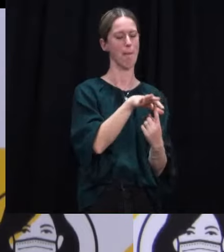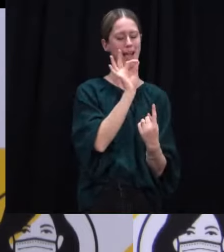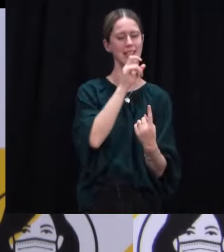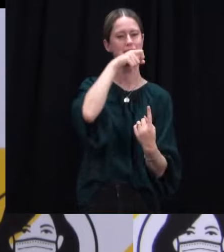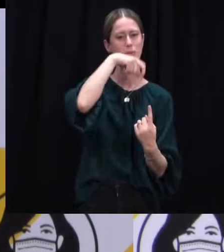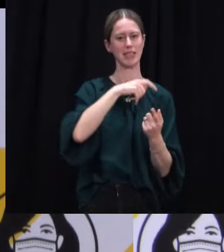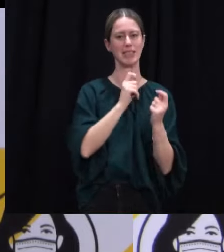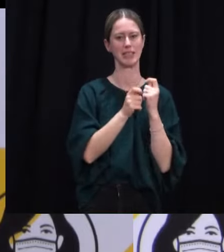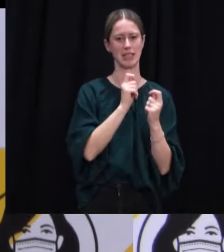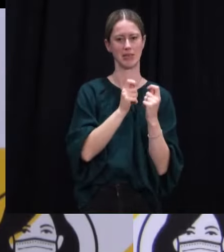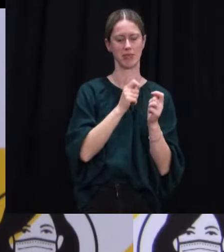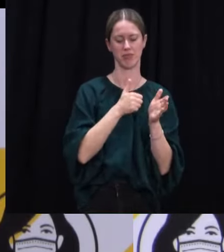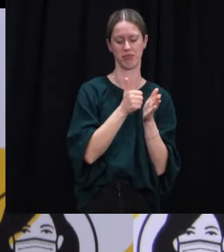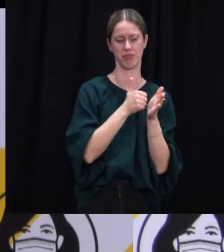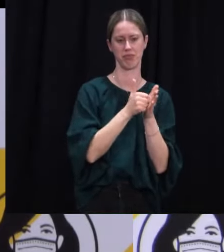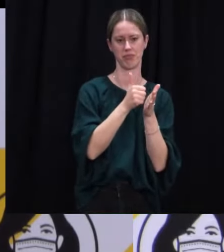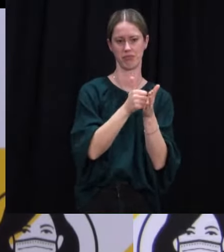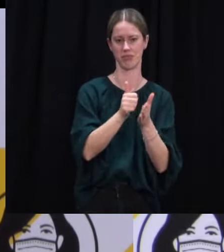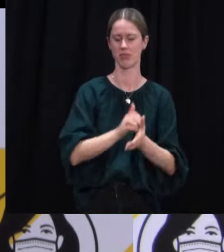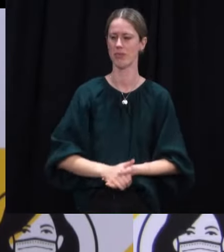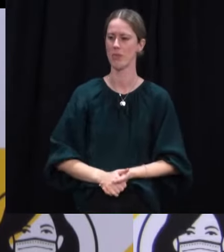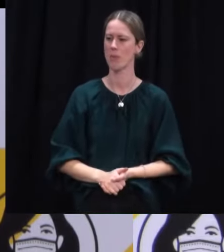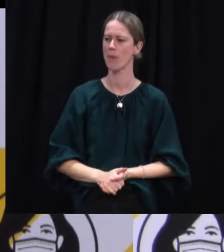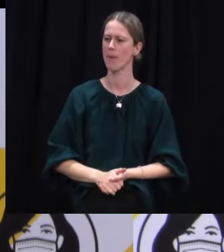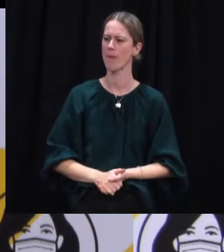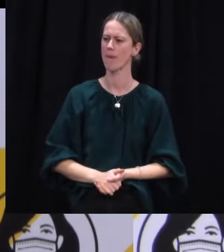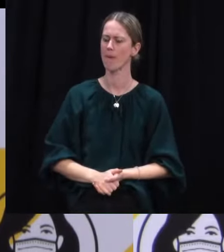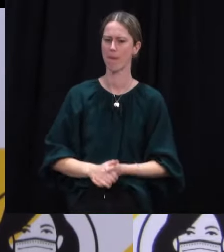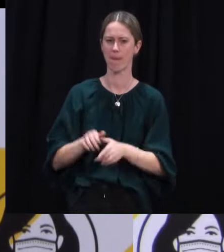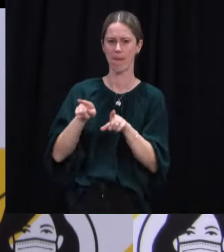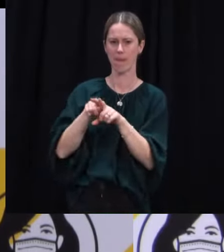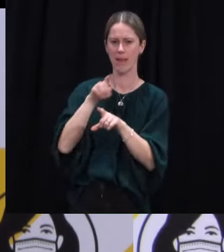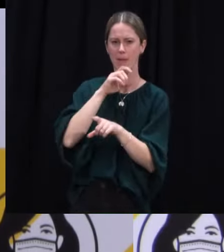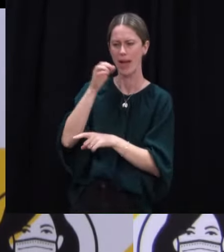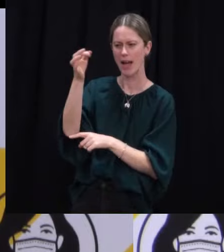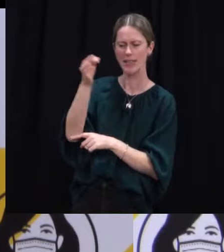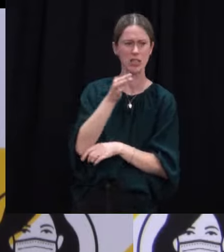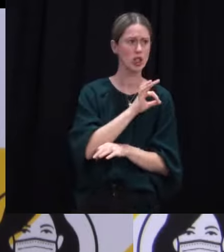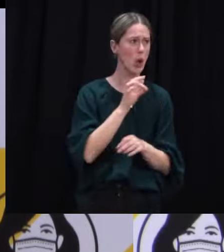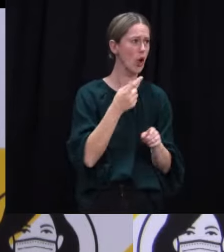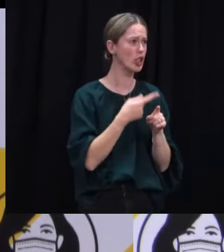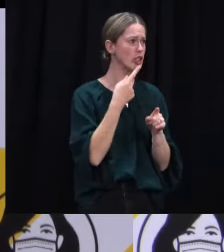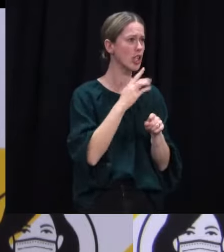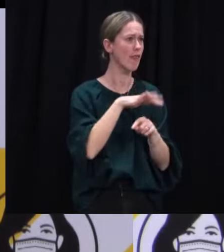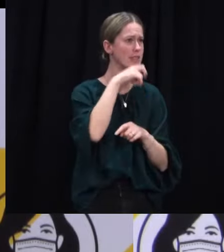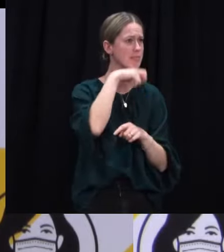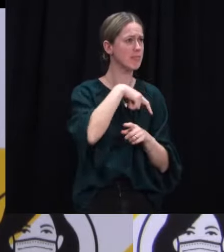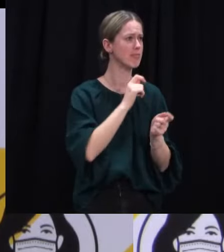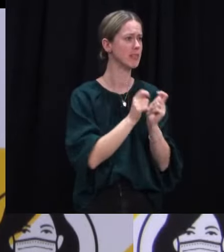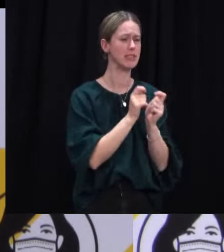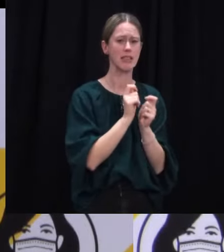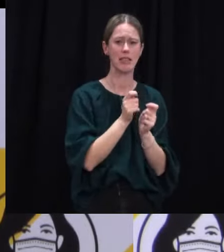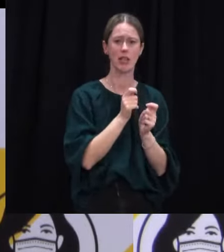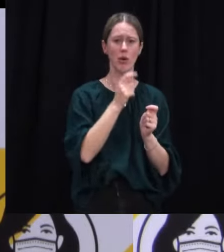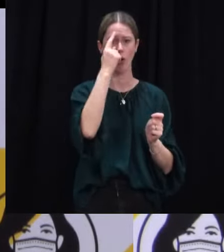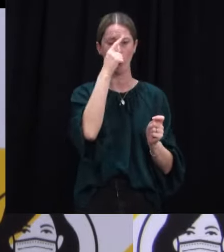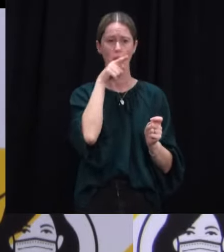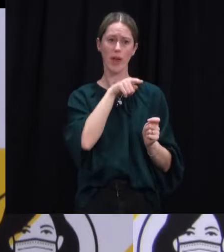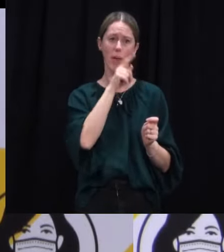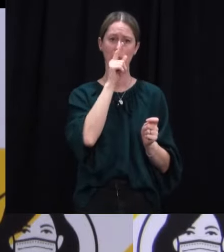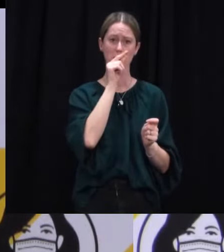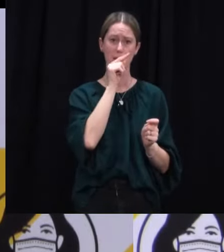and will be doing that regularly. Are you happy with the level of... No sense of urgency about saliva testing whatsoever. It was discussed last week as a possible source of